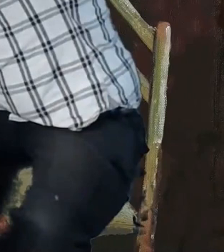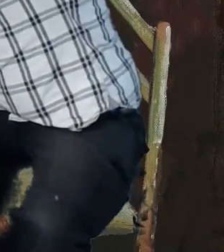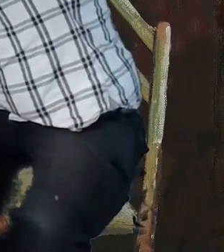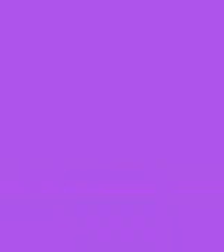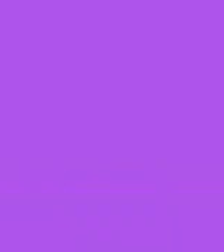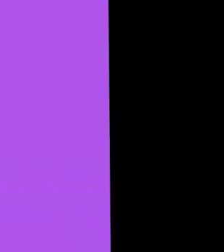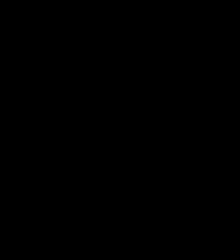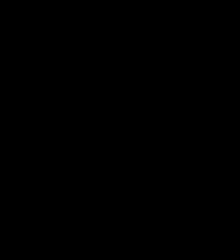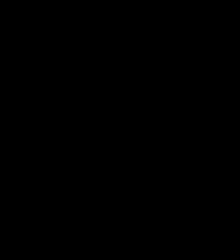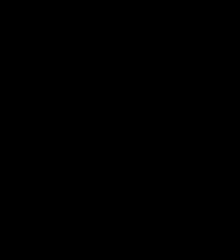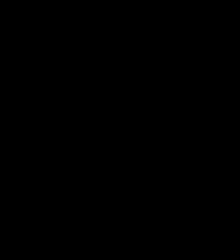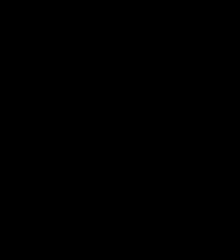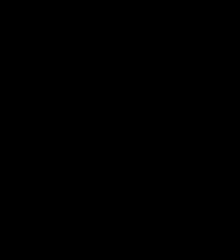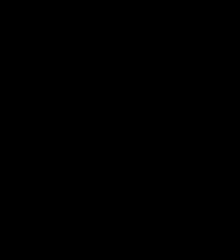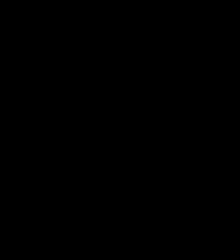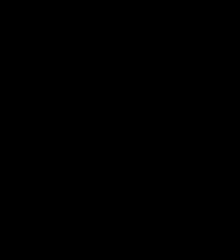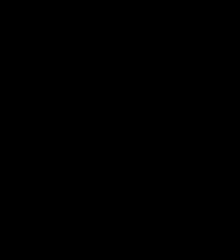Hey!